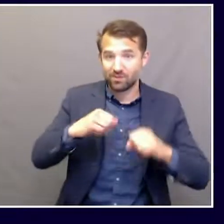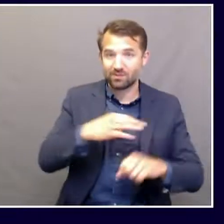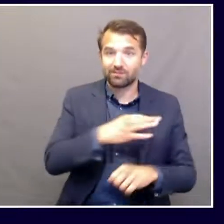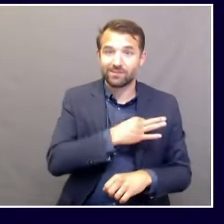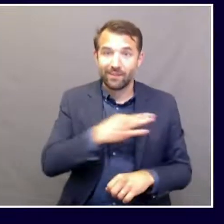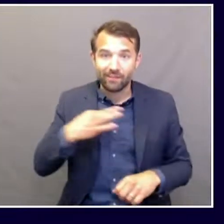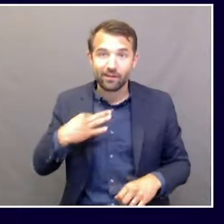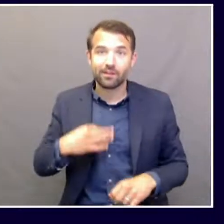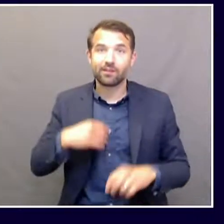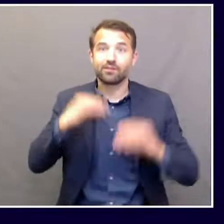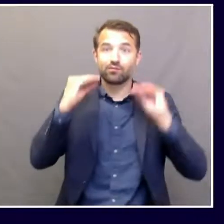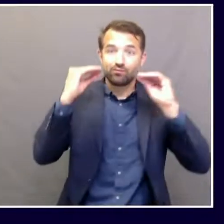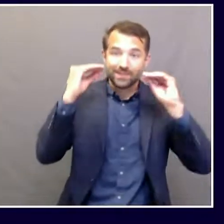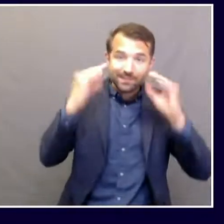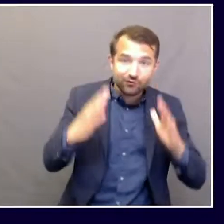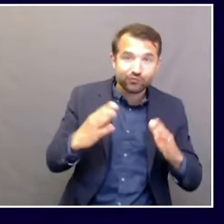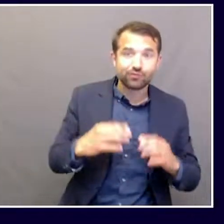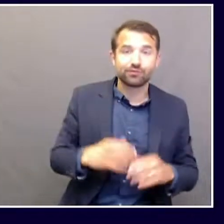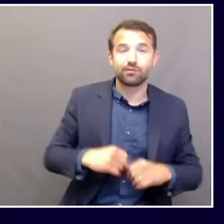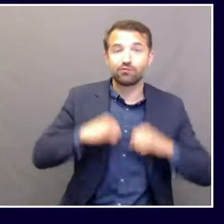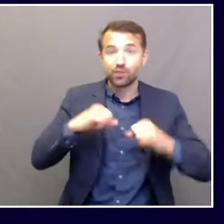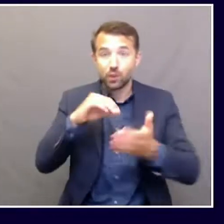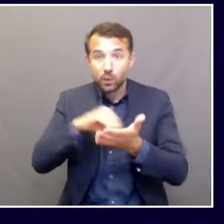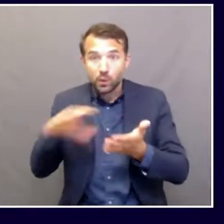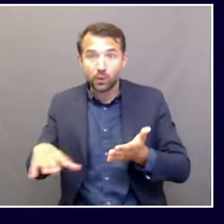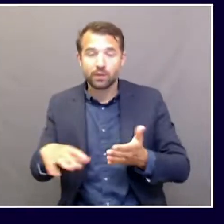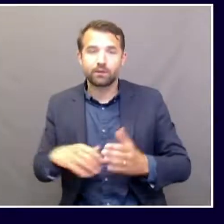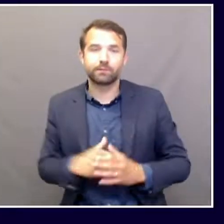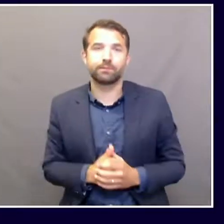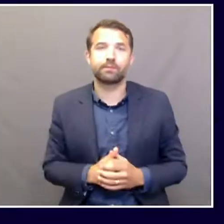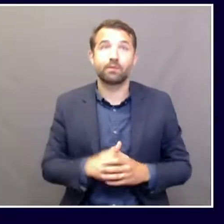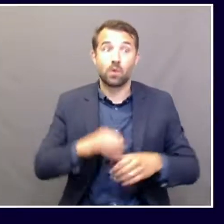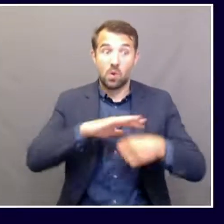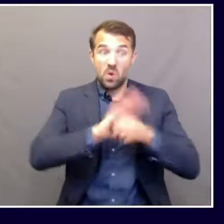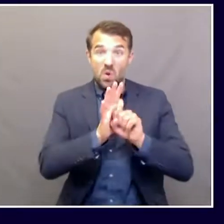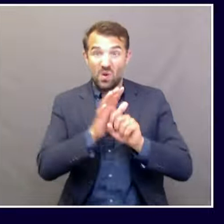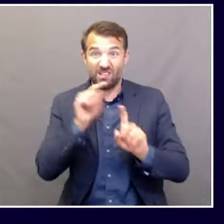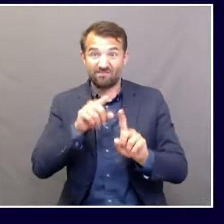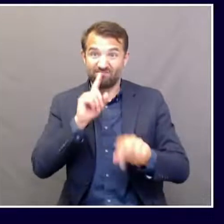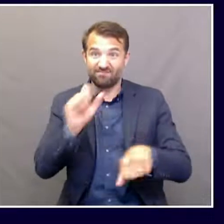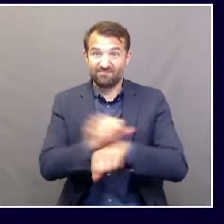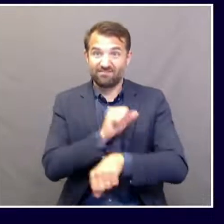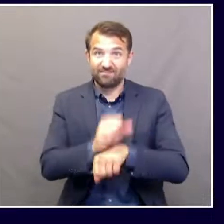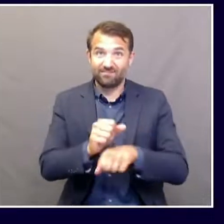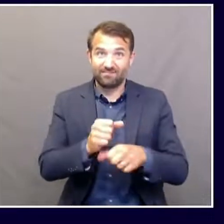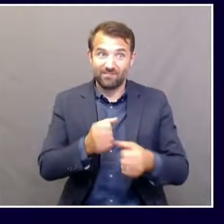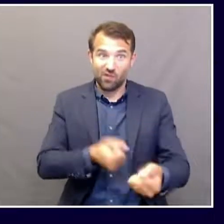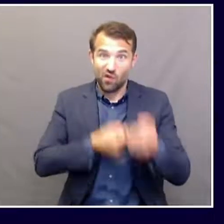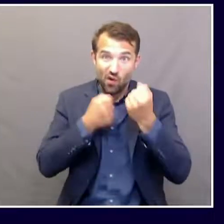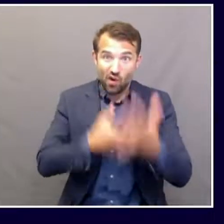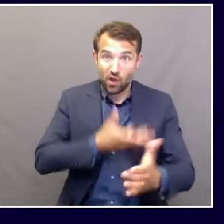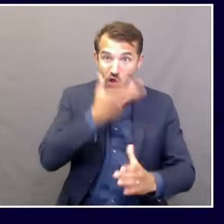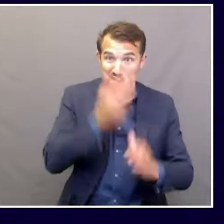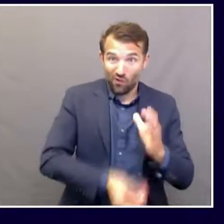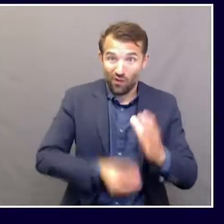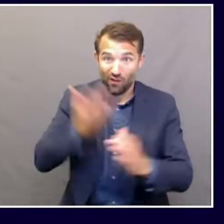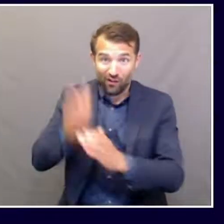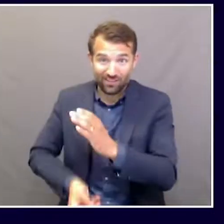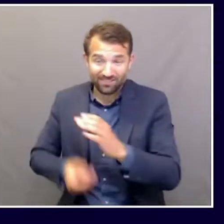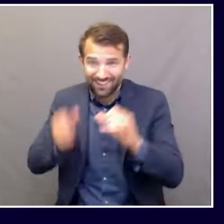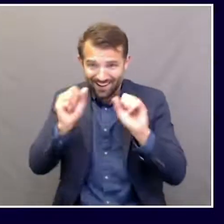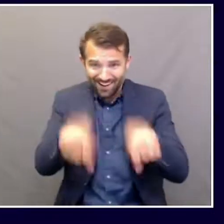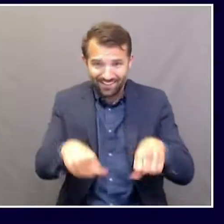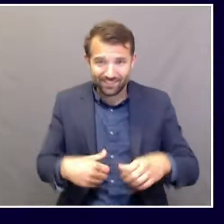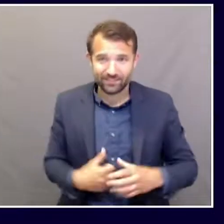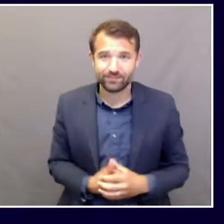and students against a deadly disease, one that we didn't know a lot about when we went into the school year last year.